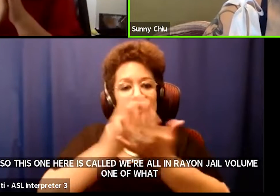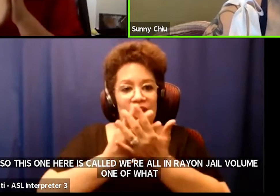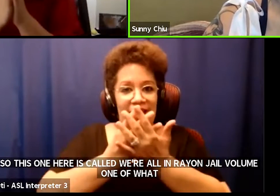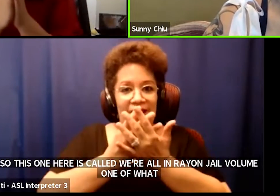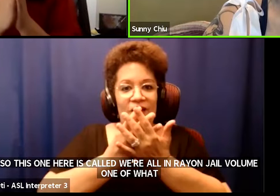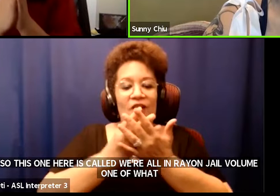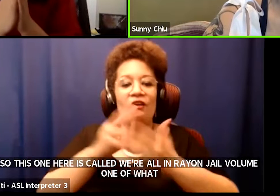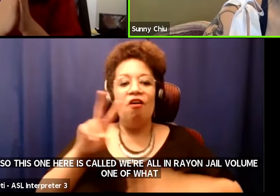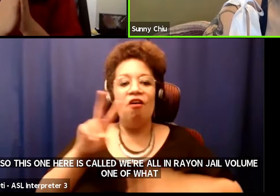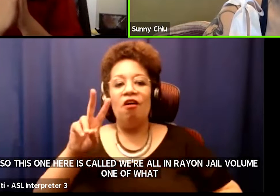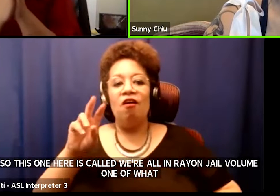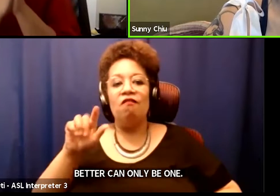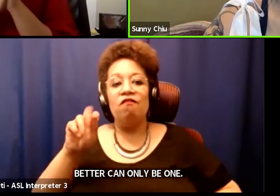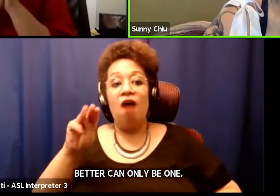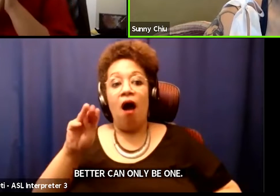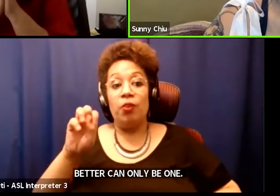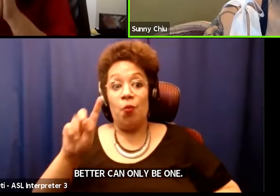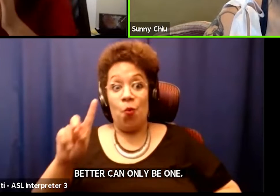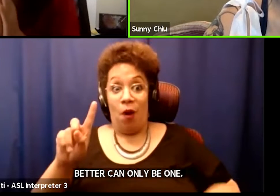there's two more volumes after that.